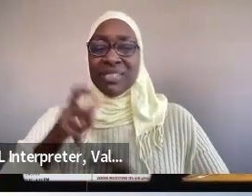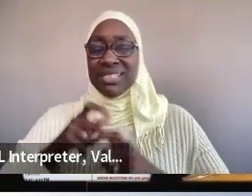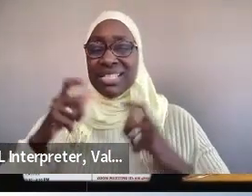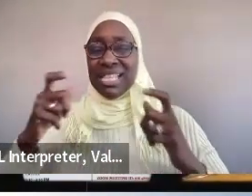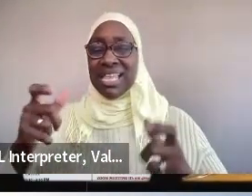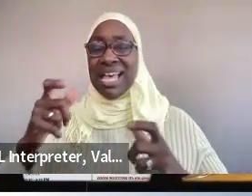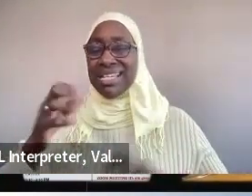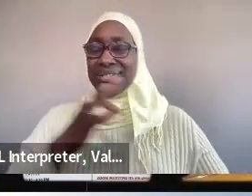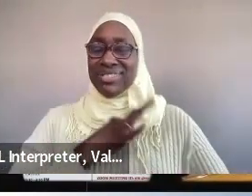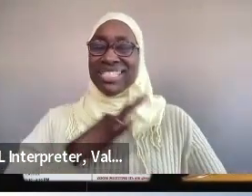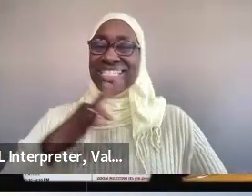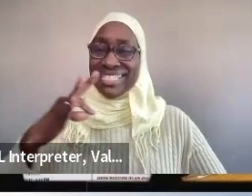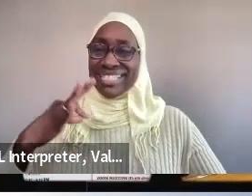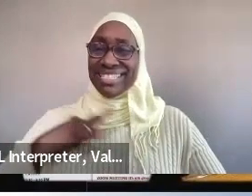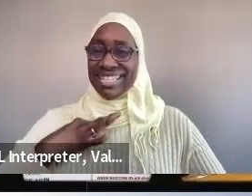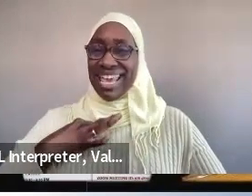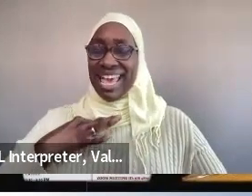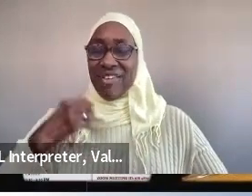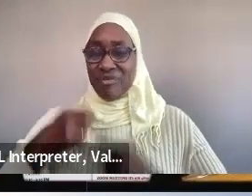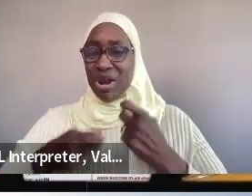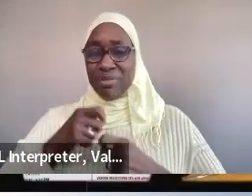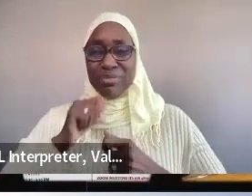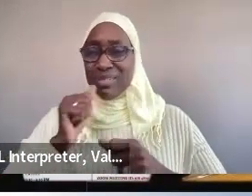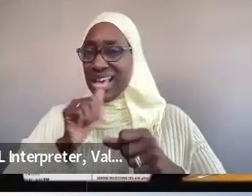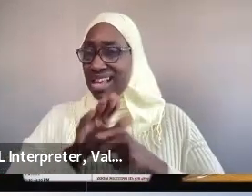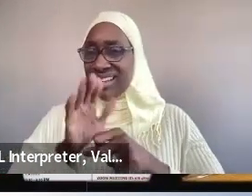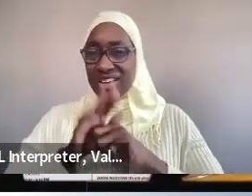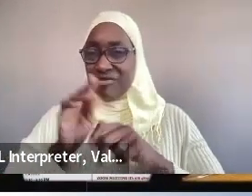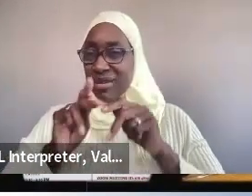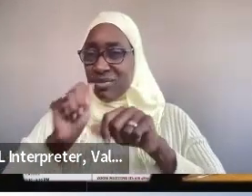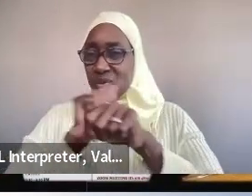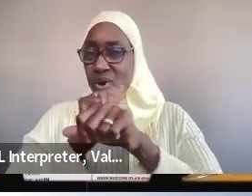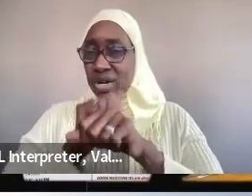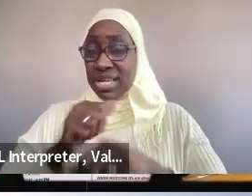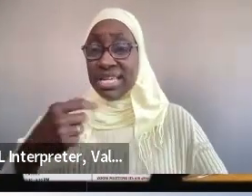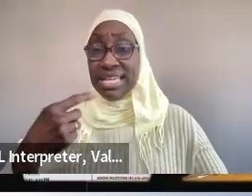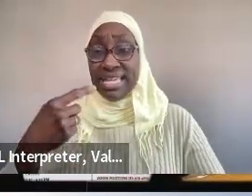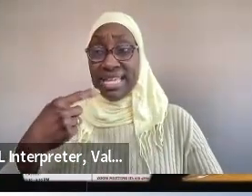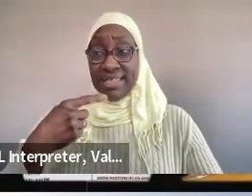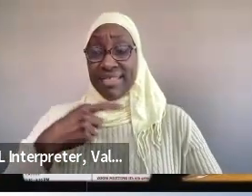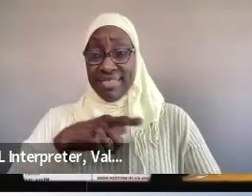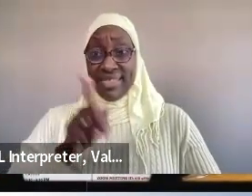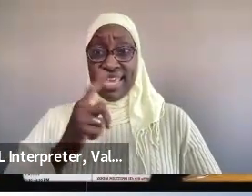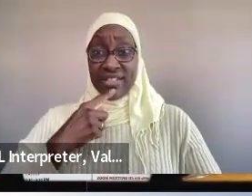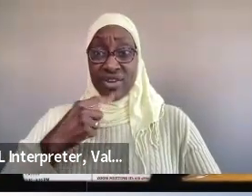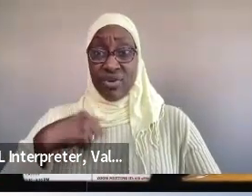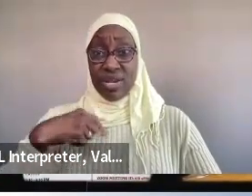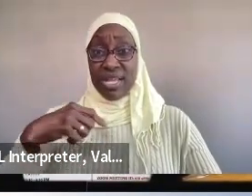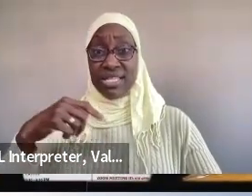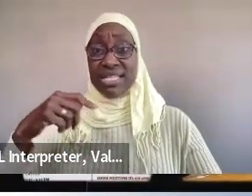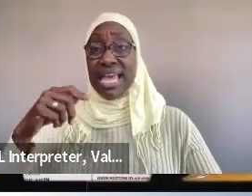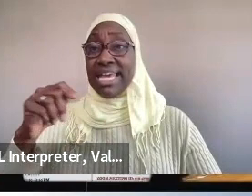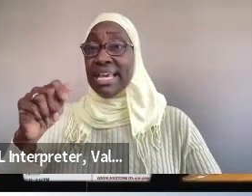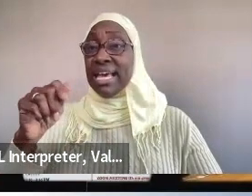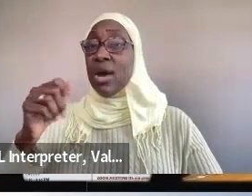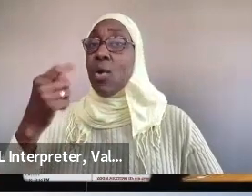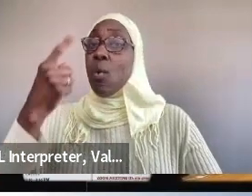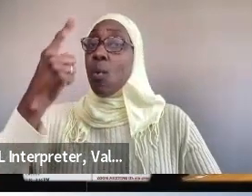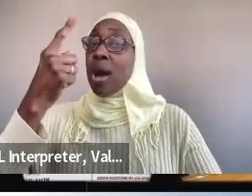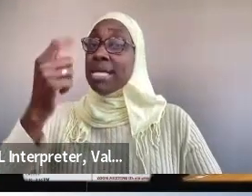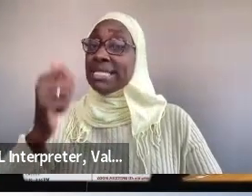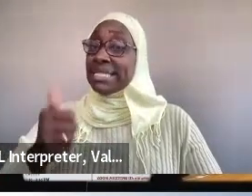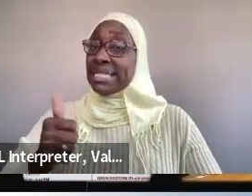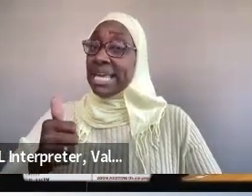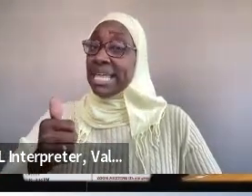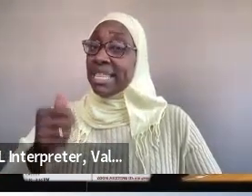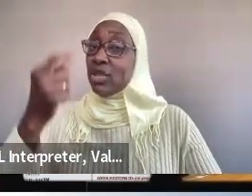issues as well. They told us sometime that 1/10 of the university is served through them. So that's I don't know the exact number